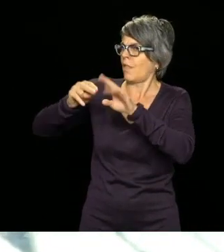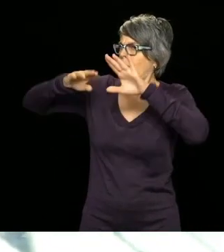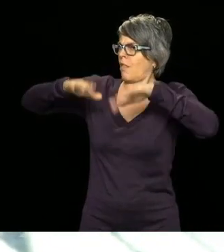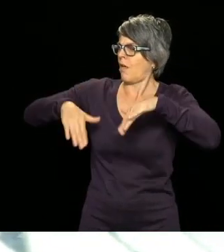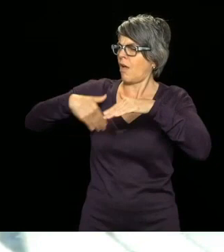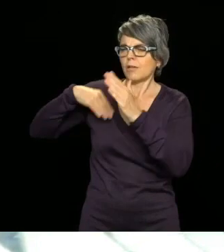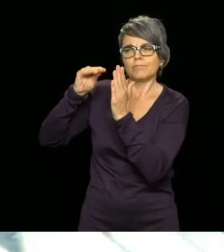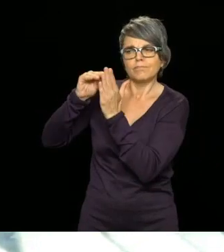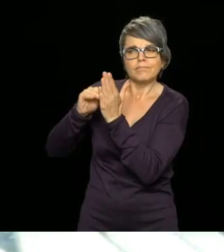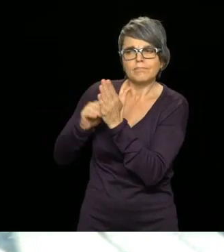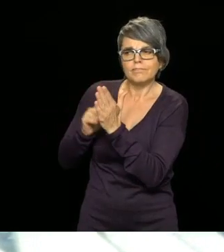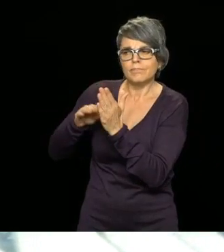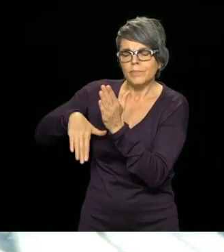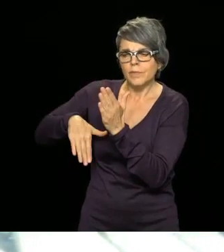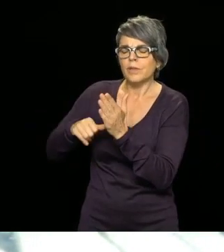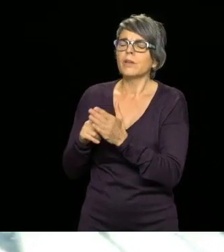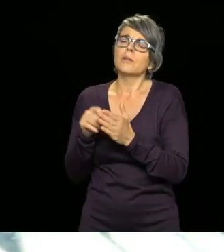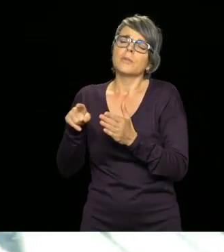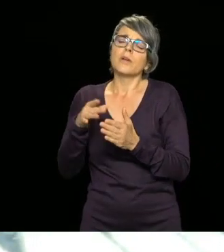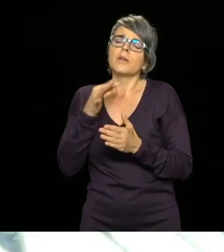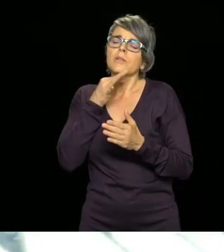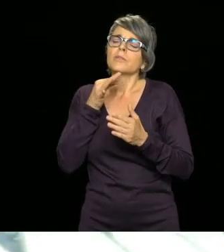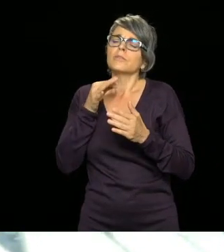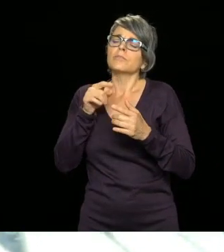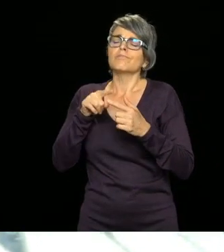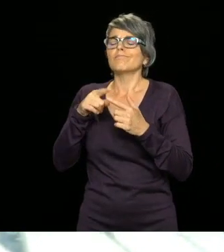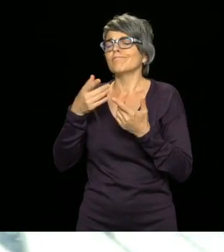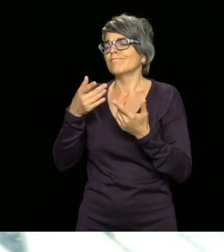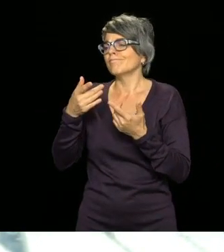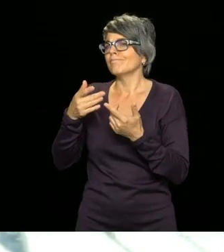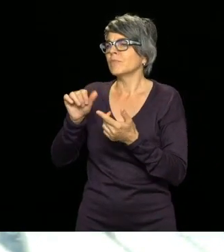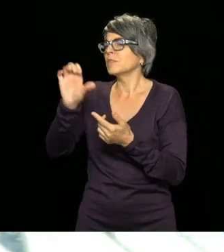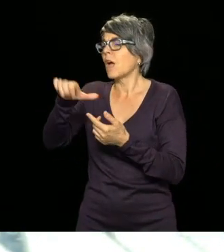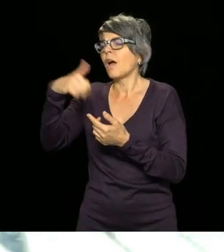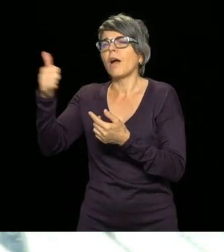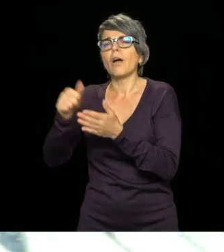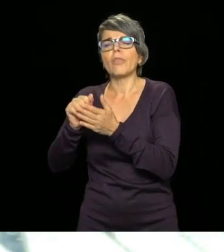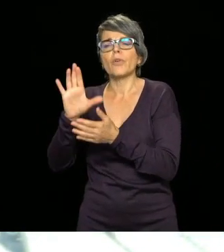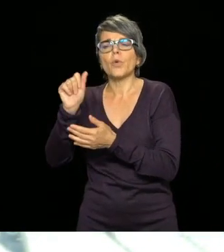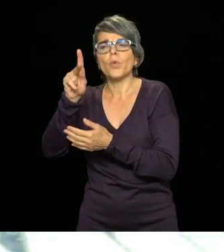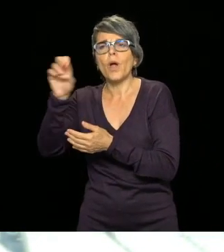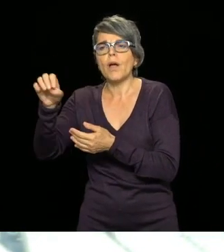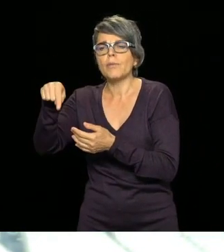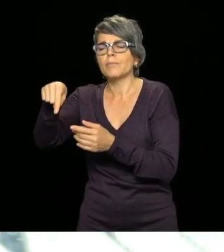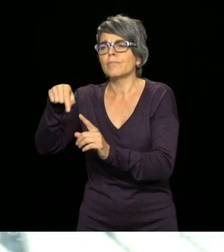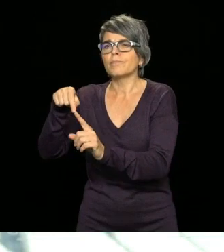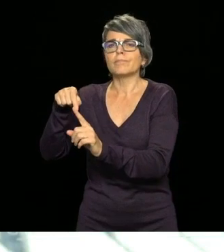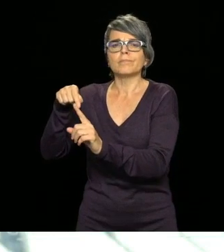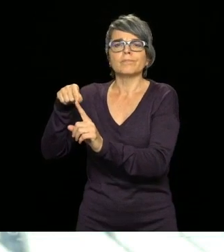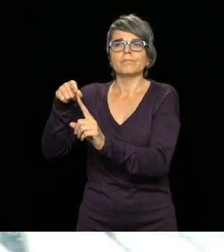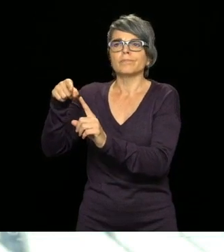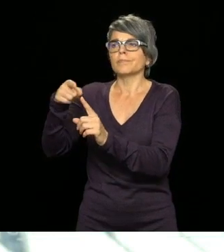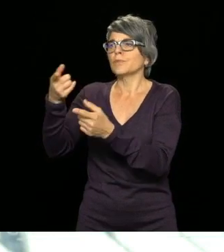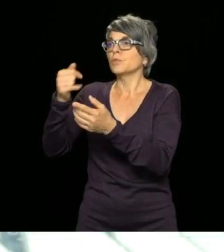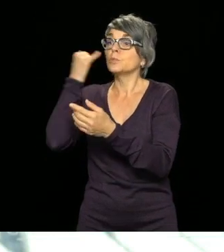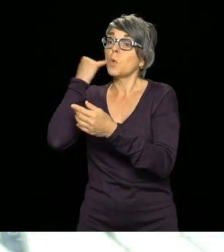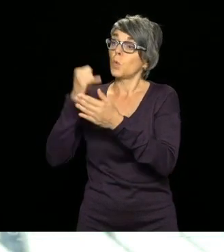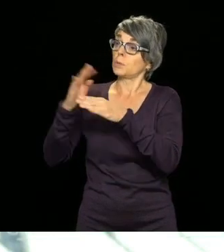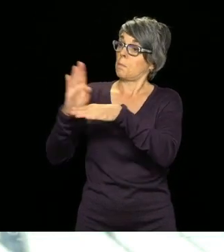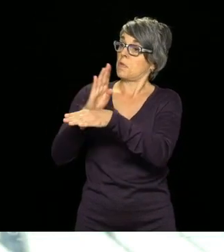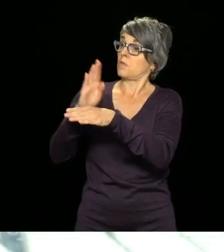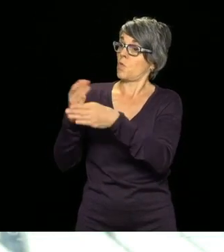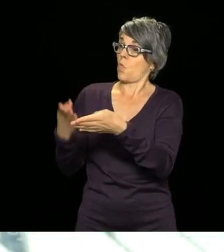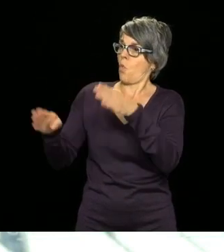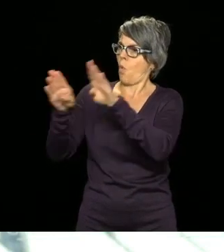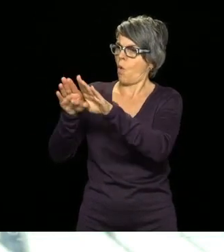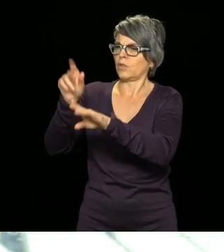crime that's being seen in the province. We know that there was a turn to residential crime and break-ins at businesses that were left empty.